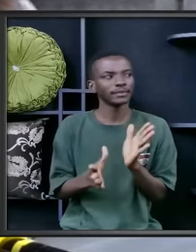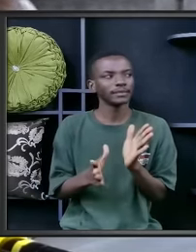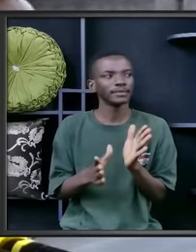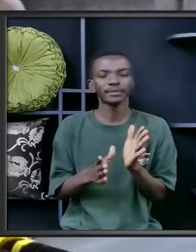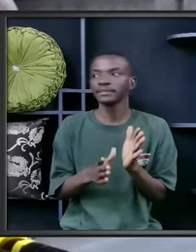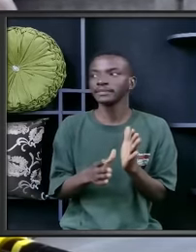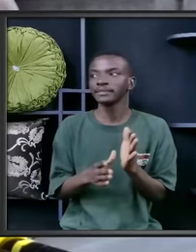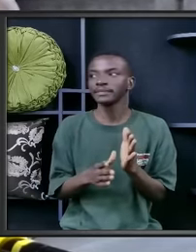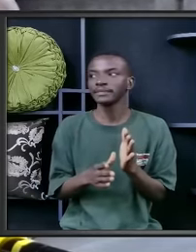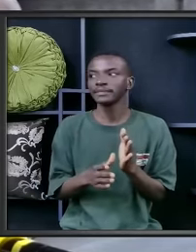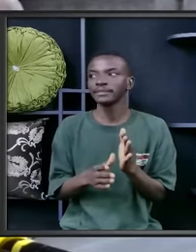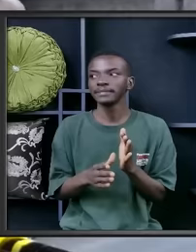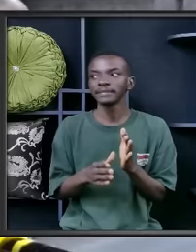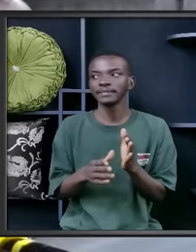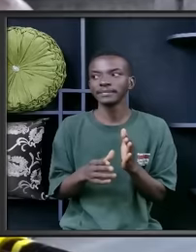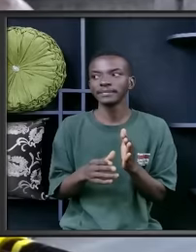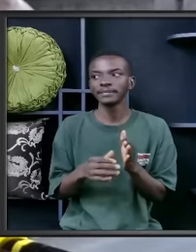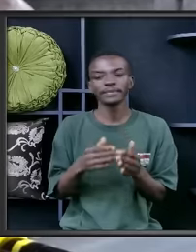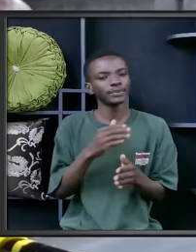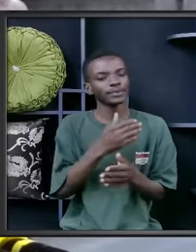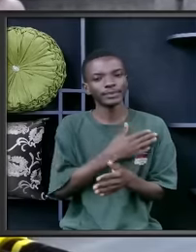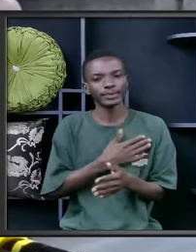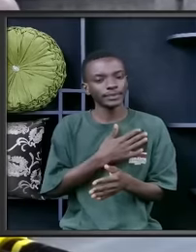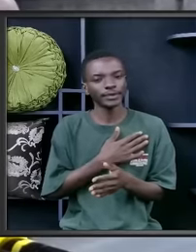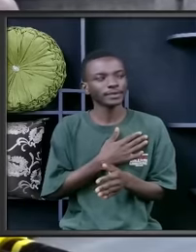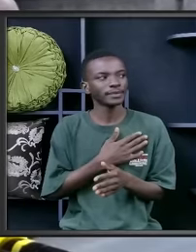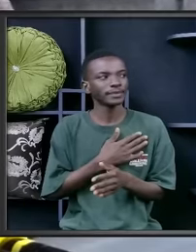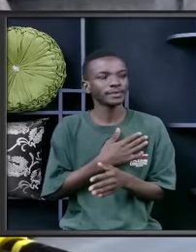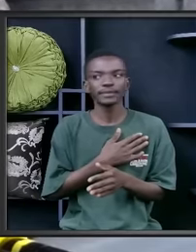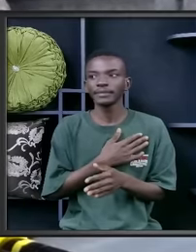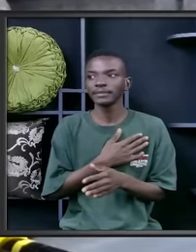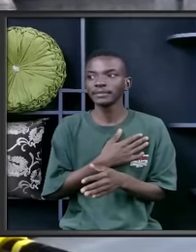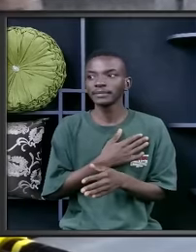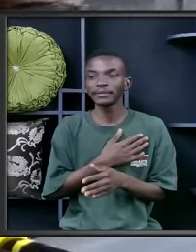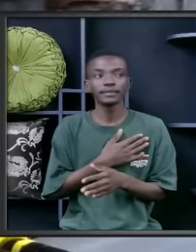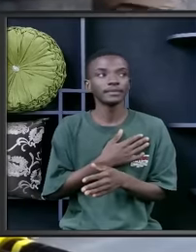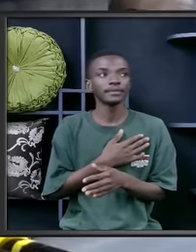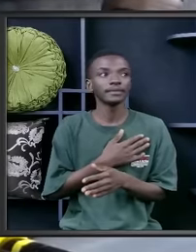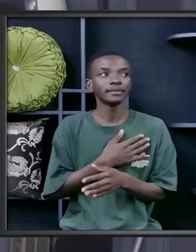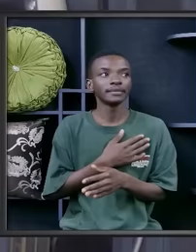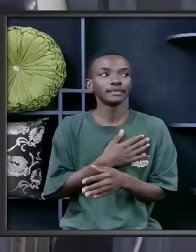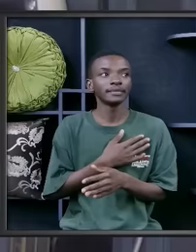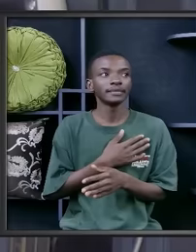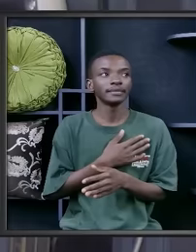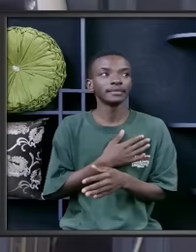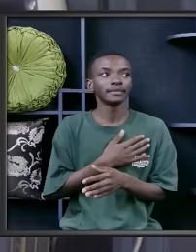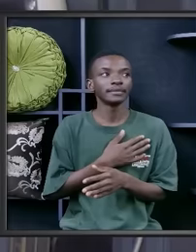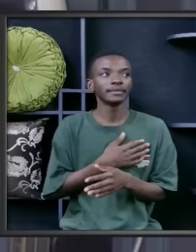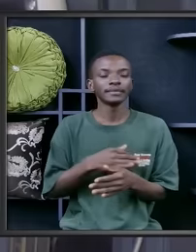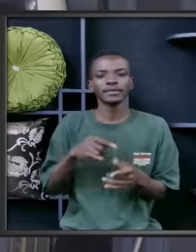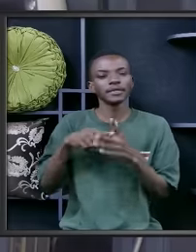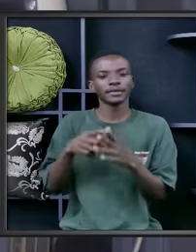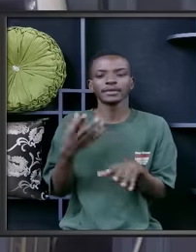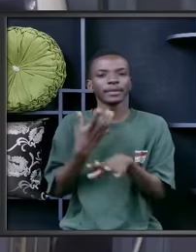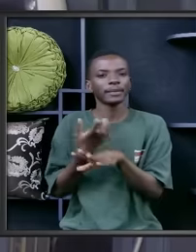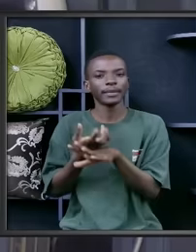turn around, face me. I say, I beg. I seen done the. Can I look like your cap, please? I seen done the beg. Say,